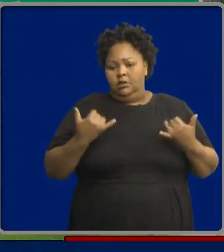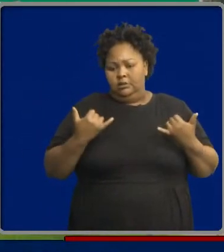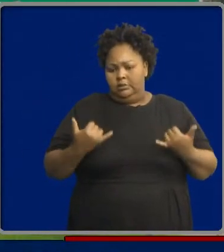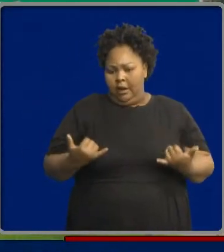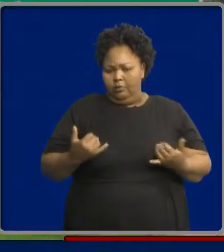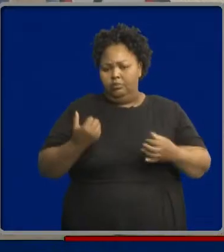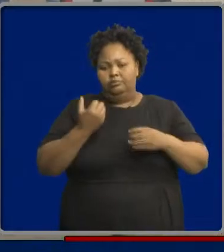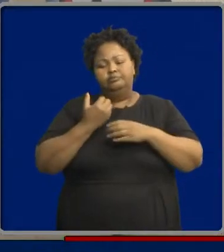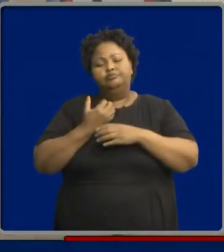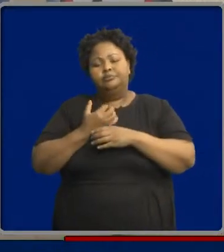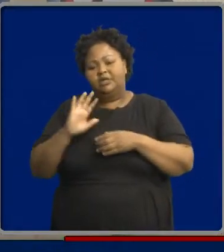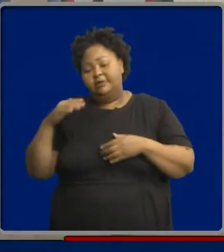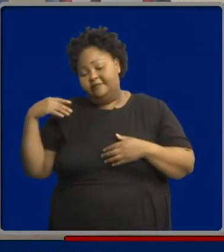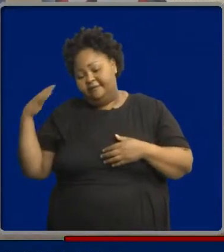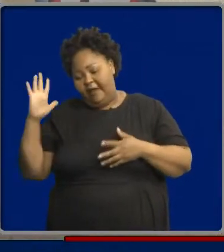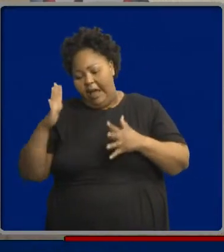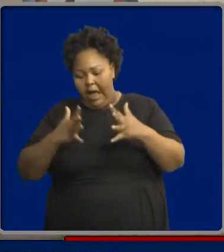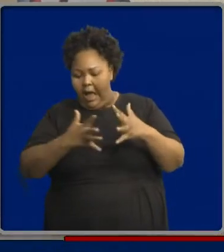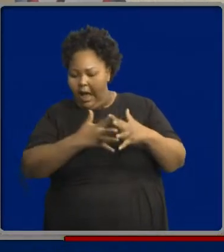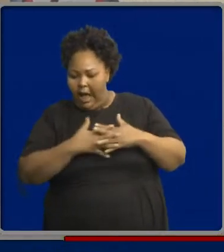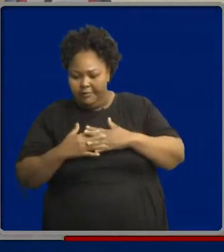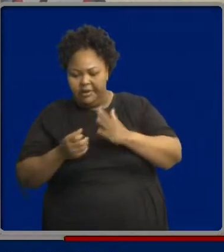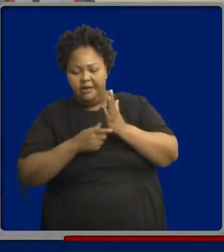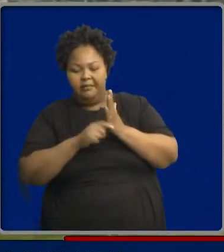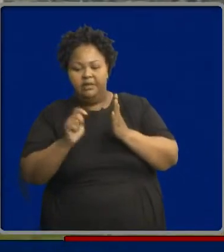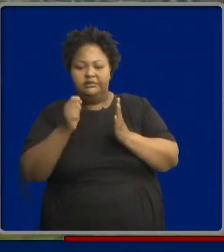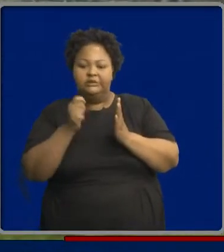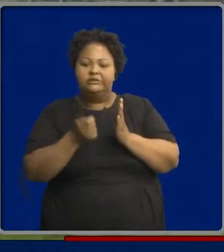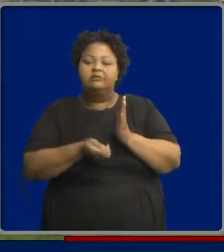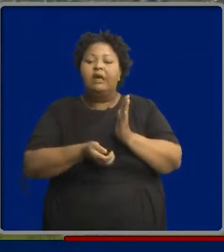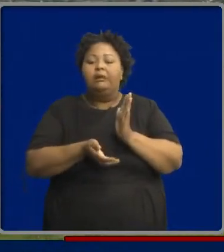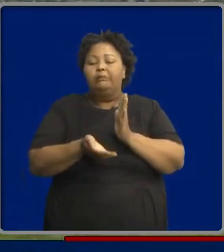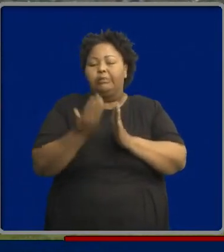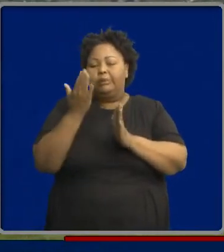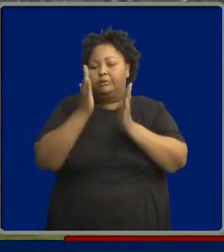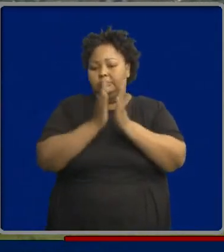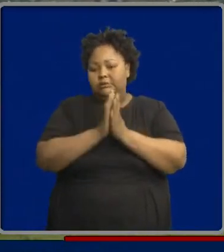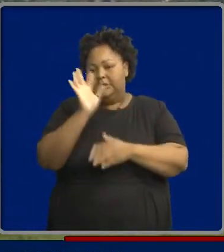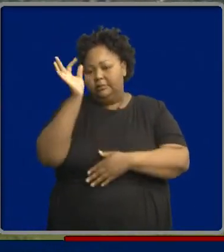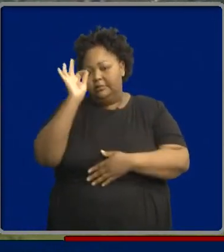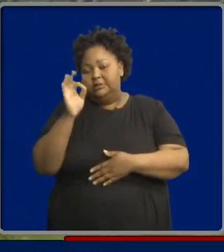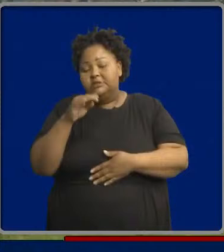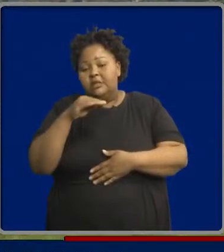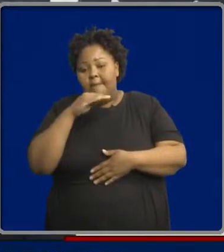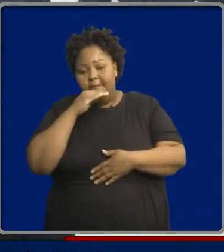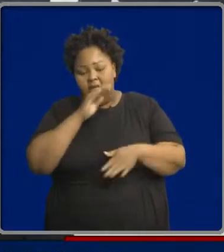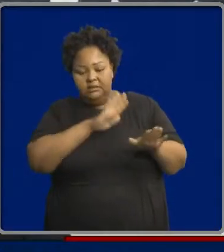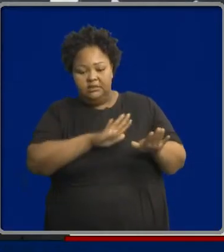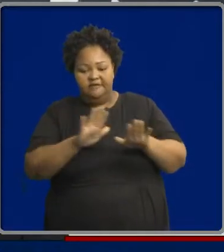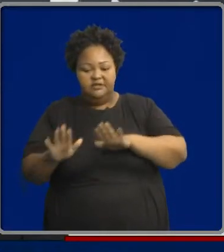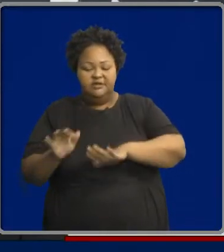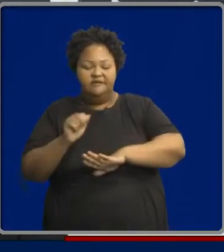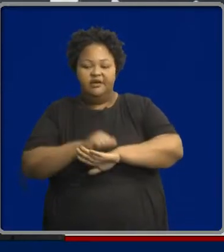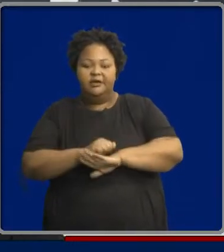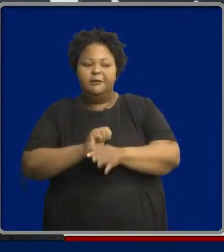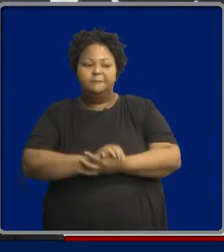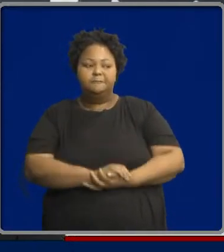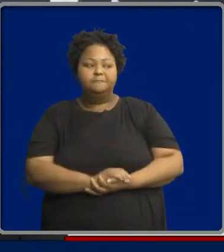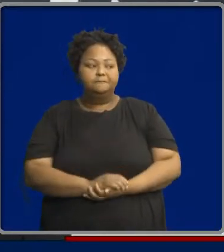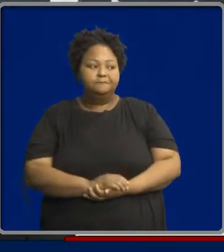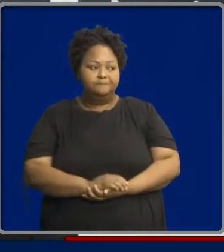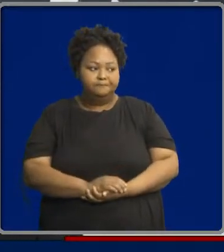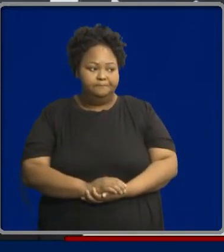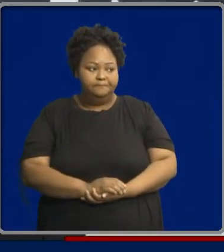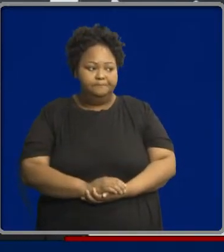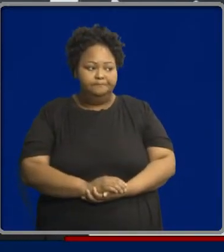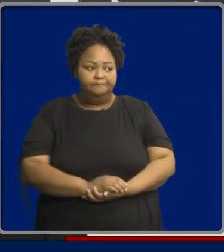the projections may have to be revised downwards. I can guarantee you, with what's happening right now, there